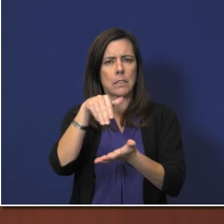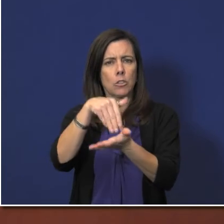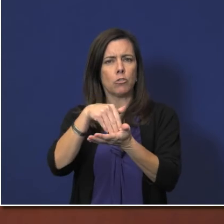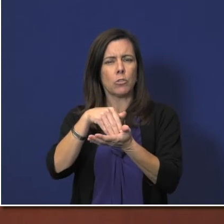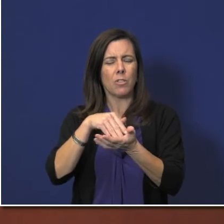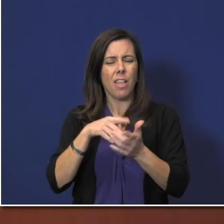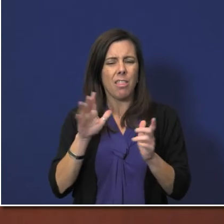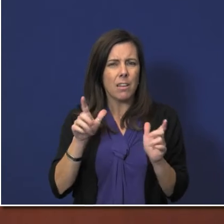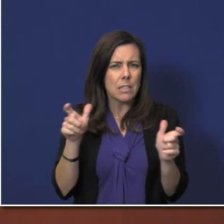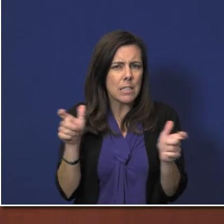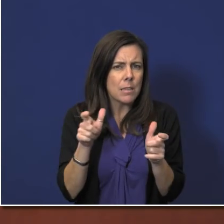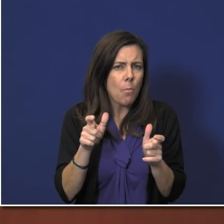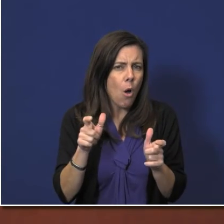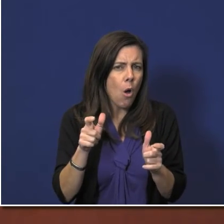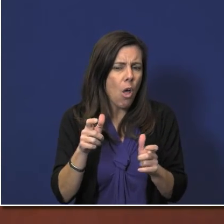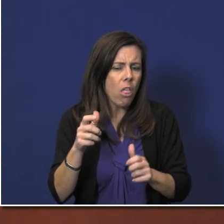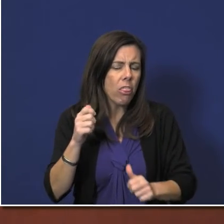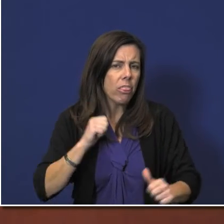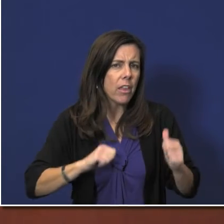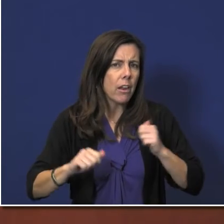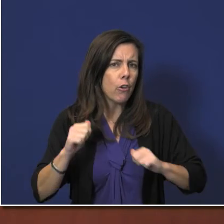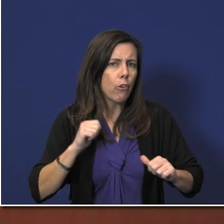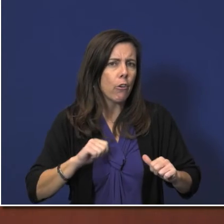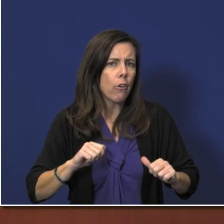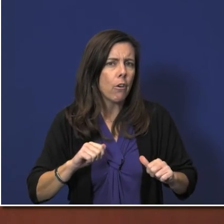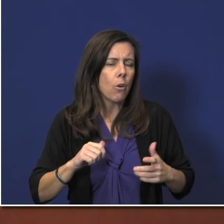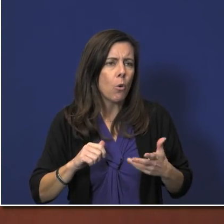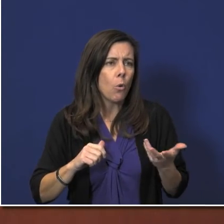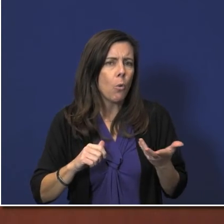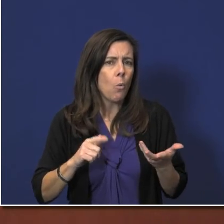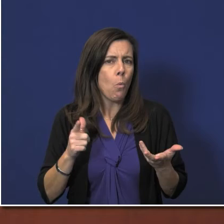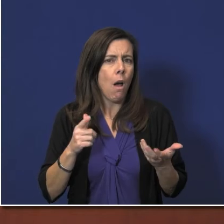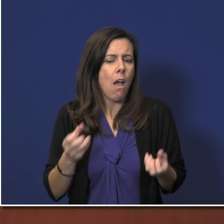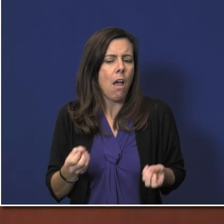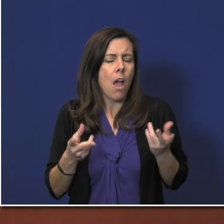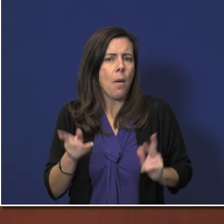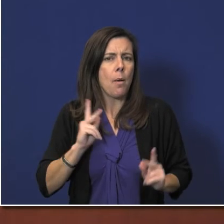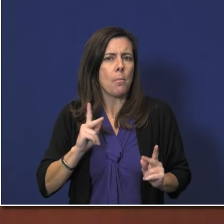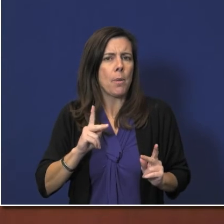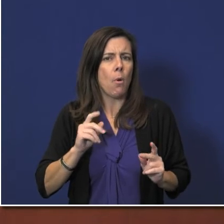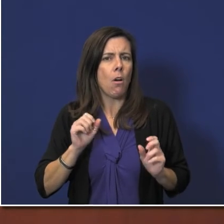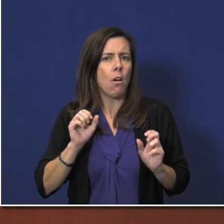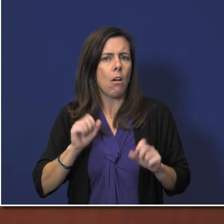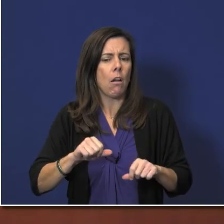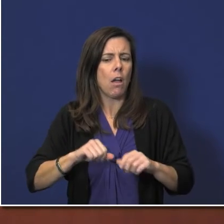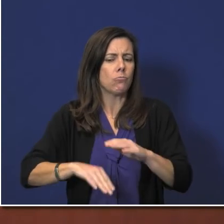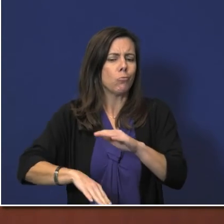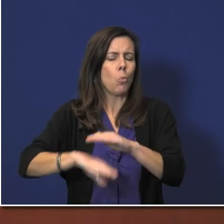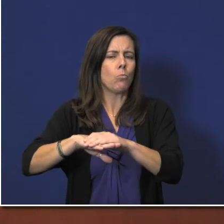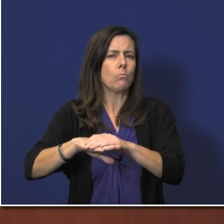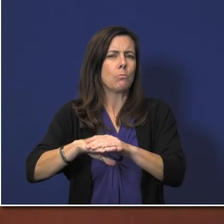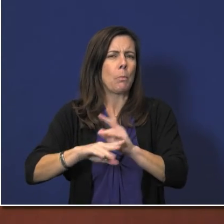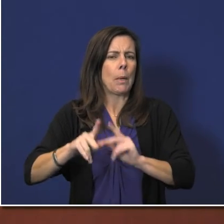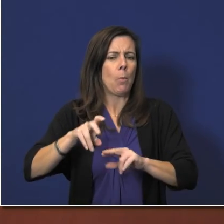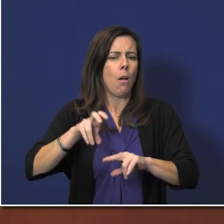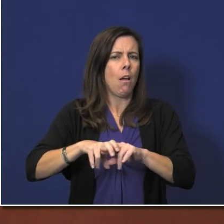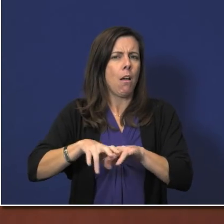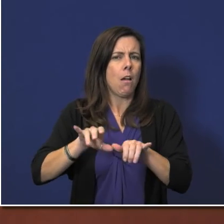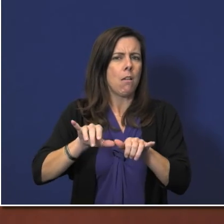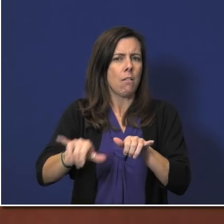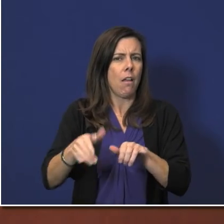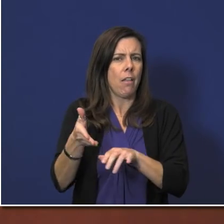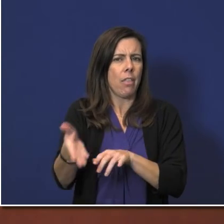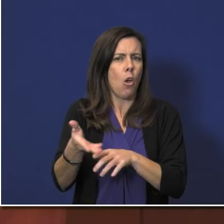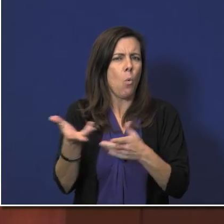small theater, what is the capacity, and what is that planned for? So we